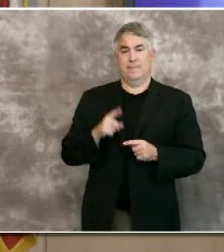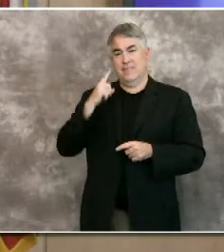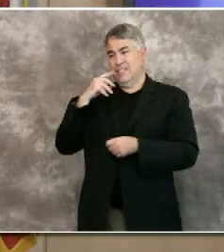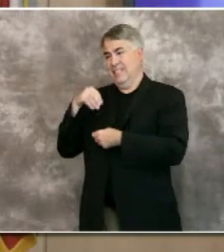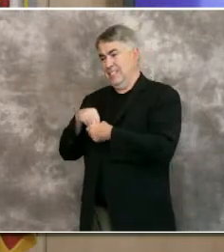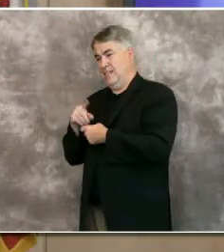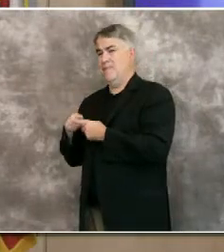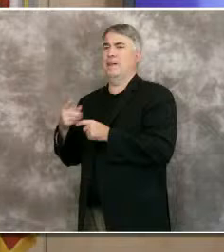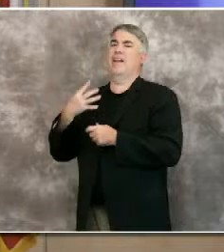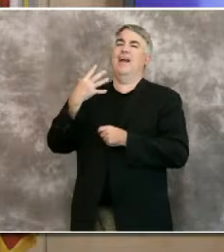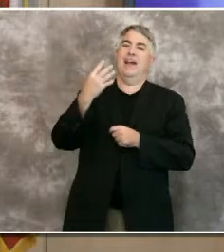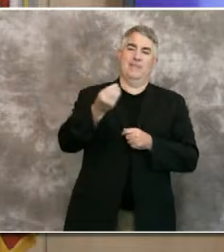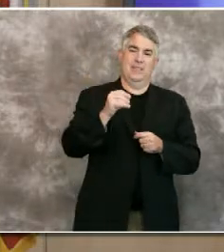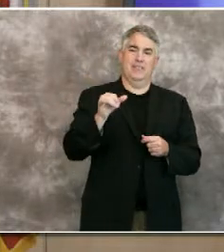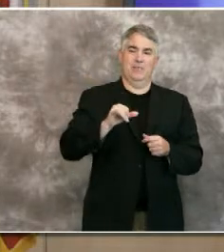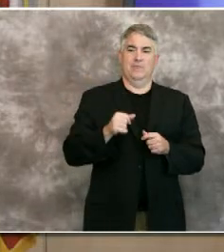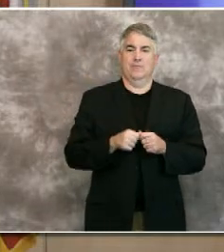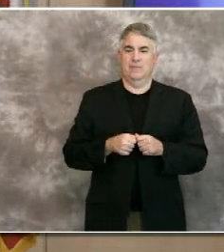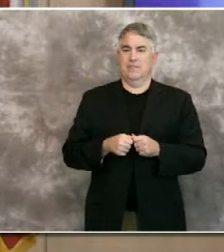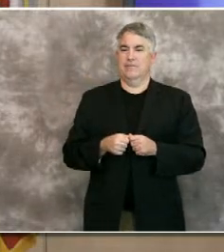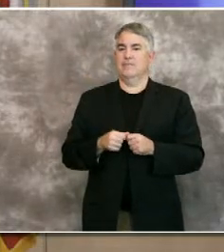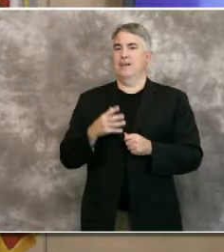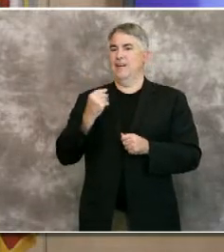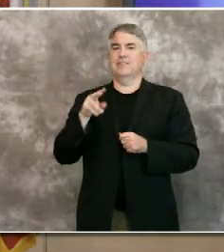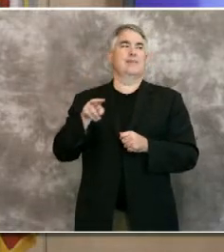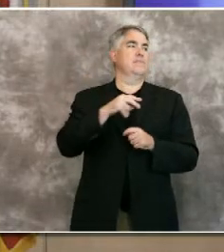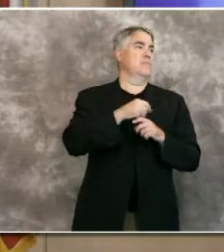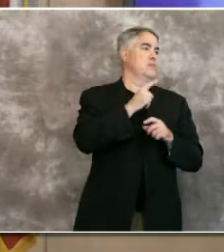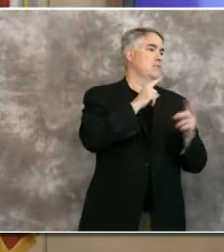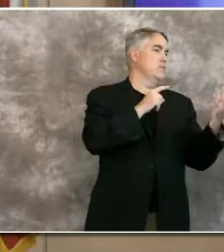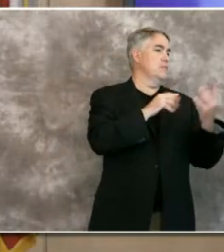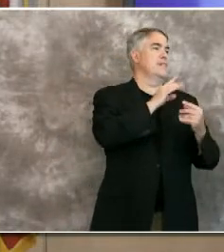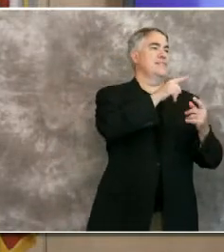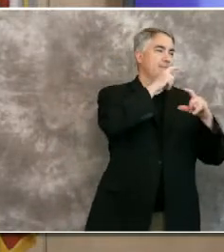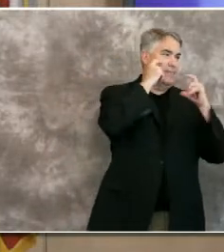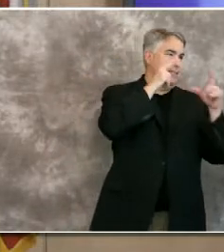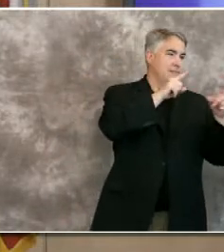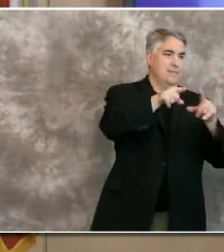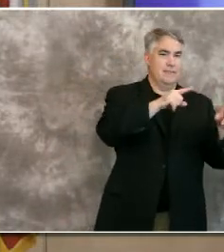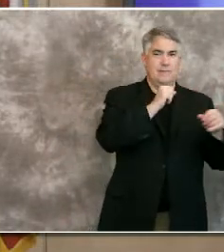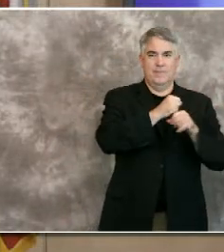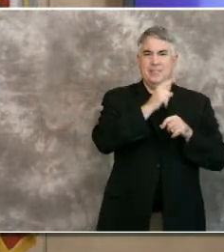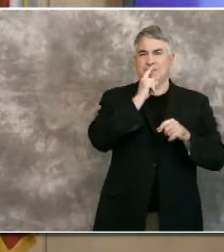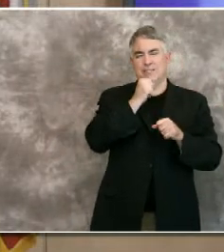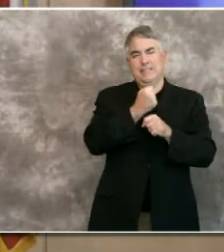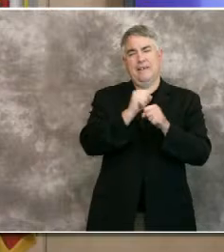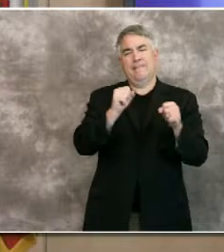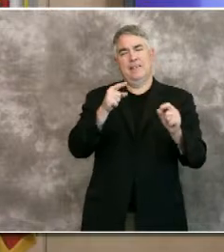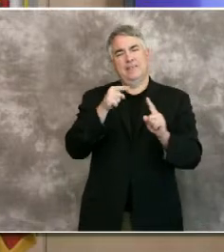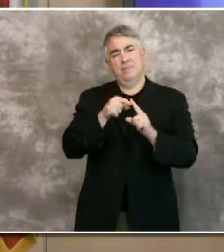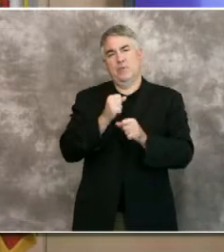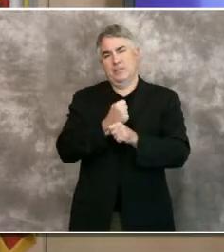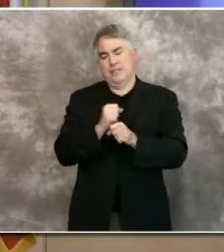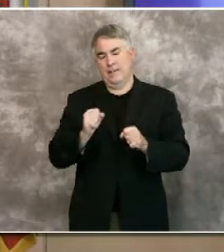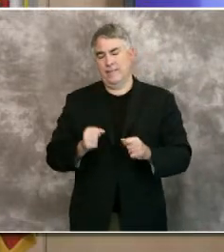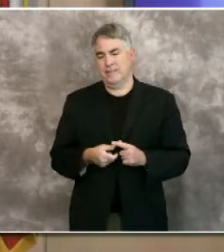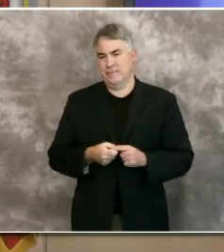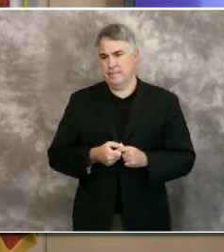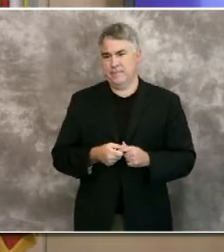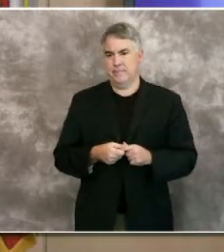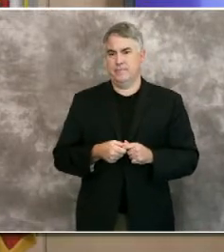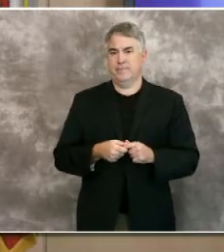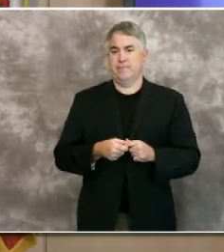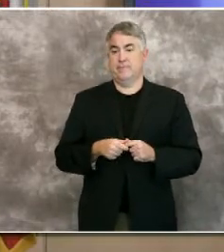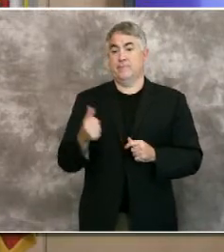also relates to those individuals who are waiting outside or might be crowding. And so we continue to work with the business community, and we think the